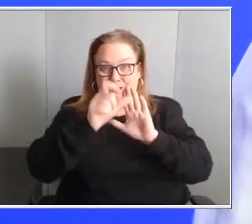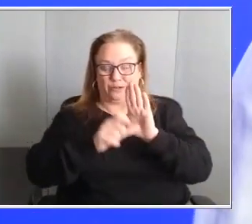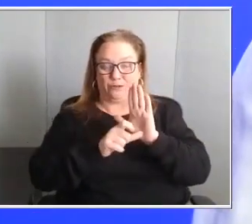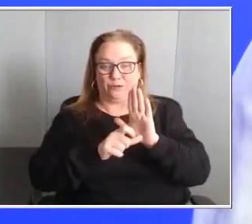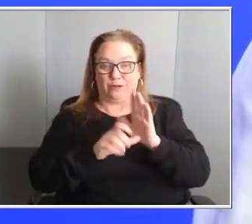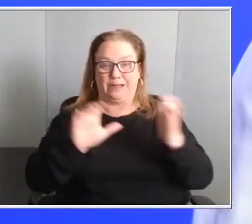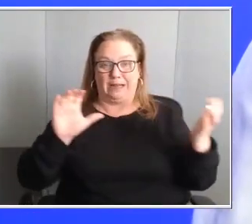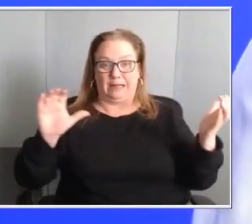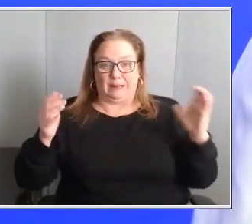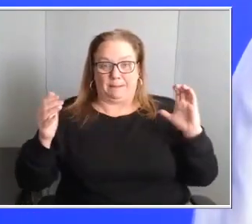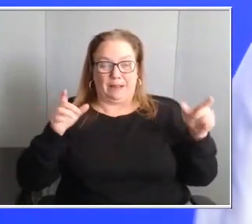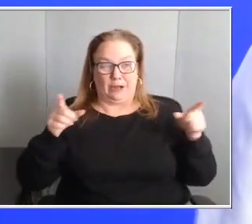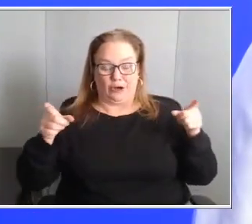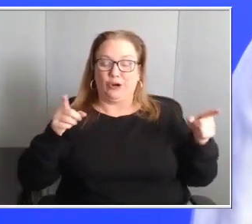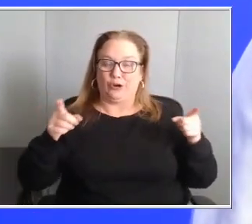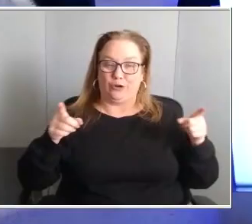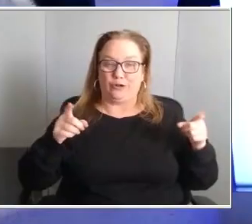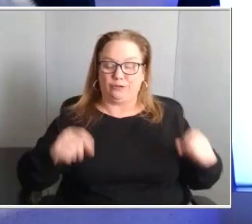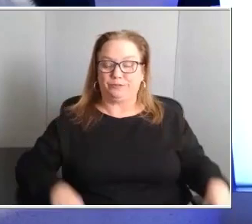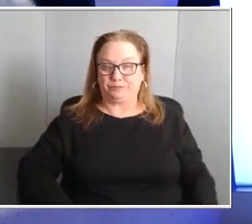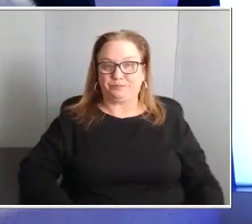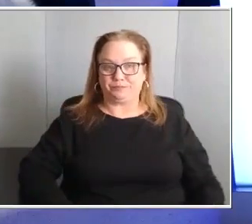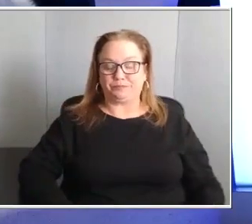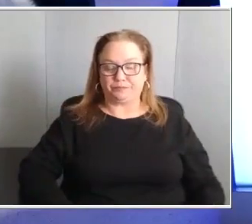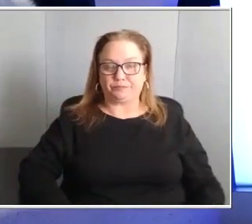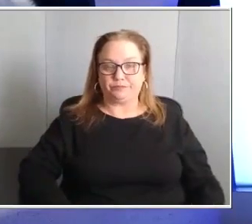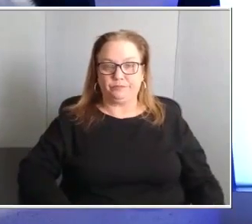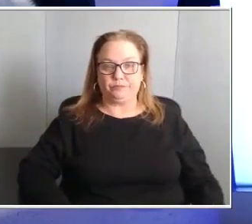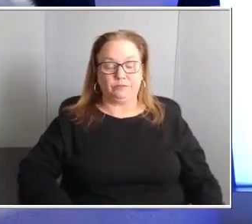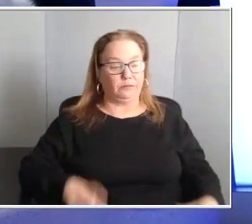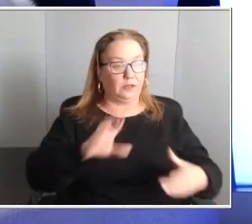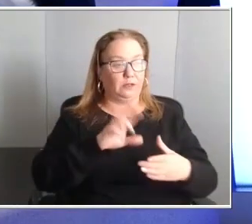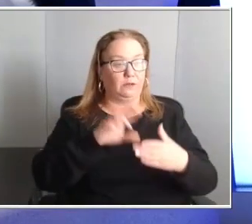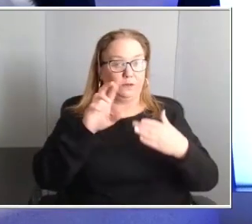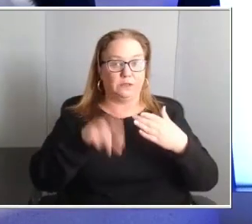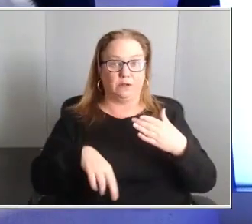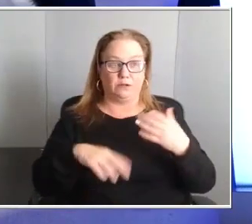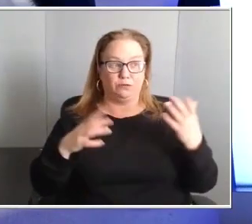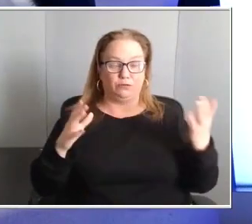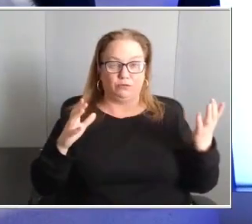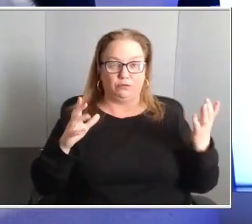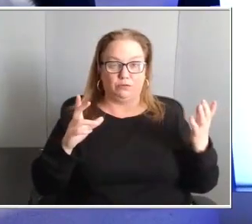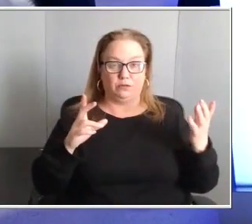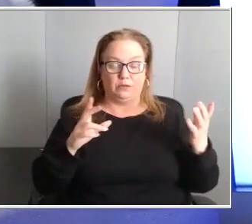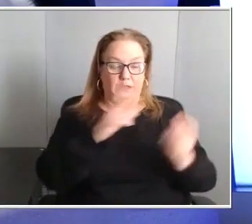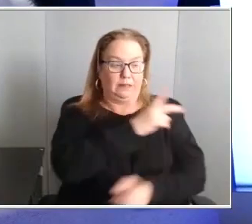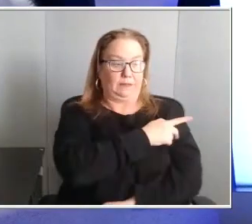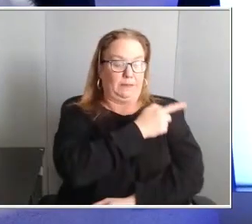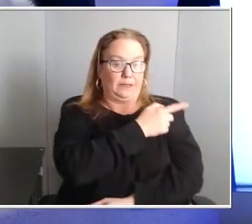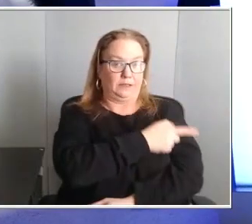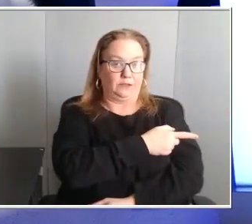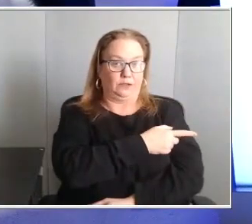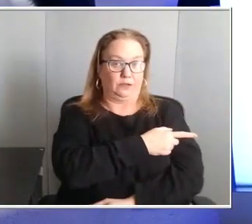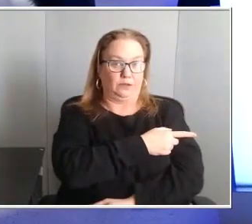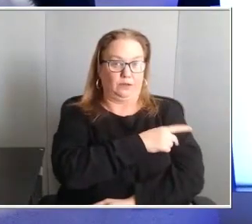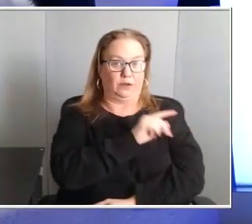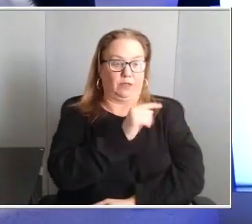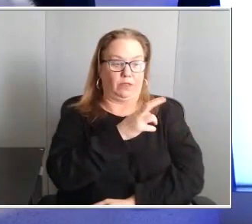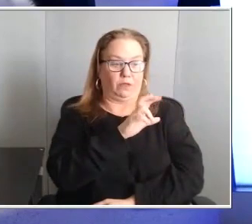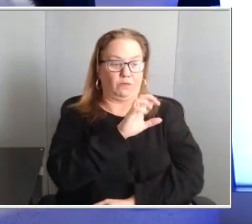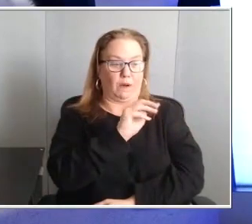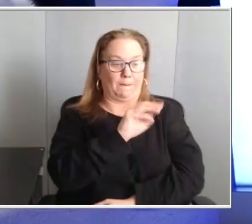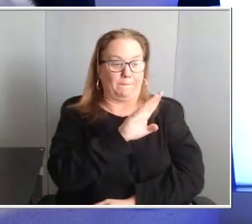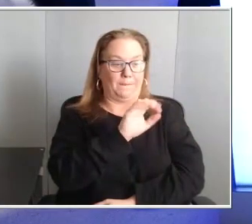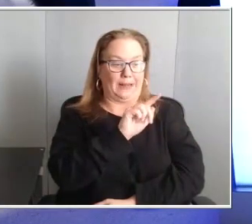in the thrombectomy arm. And so the outcomes. So as I understand, the patients got a thrombectomy had a much better